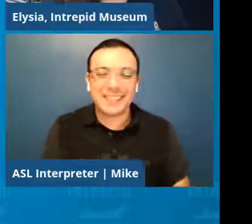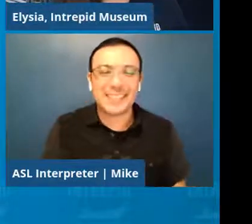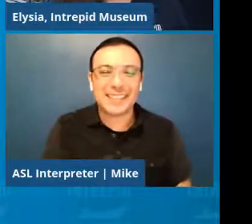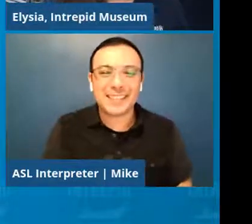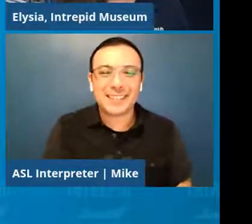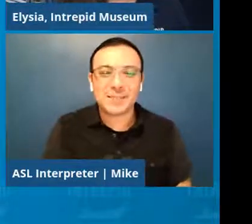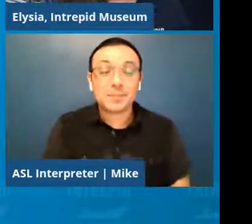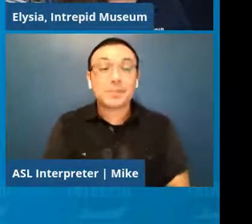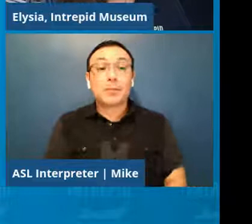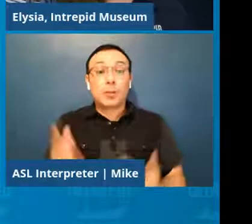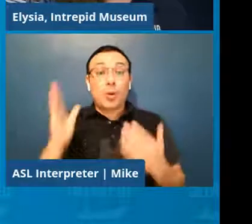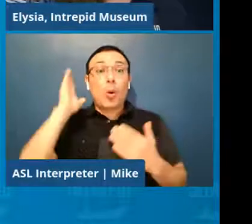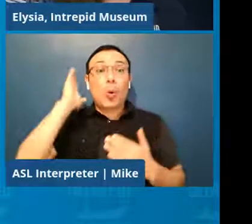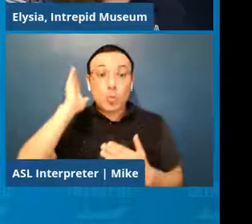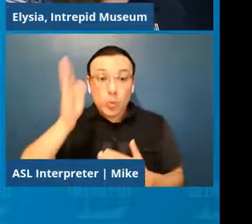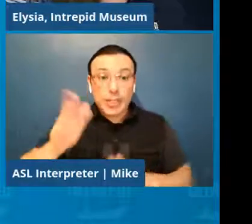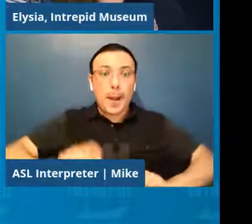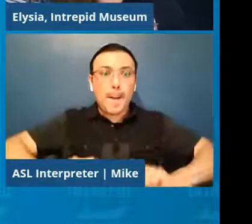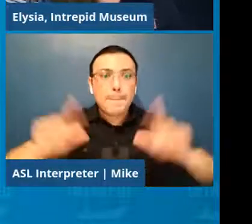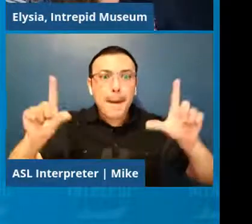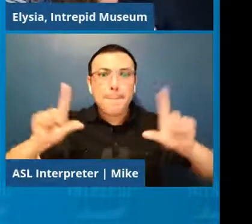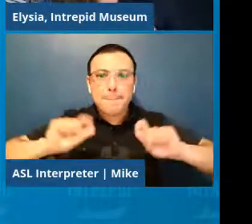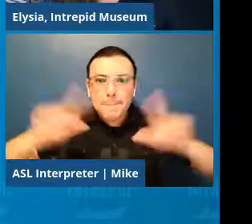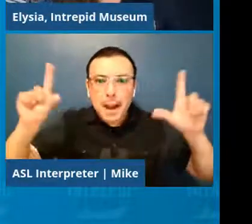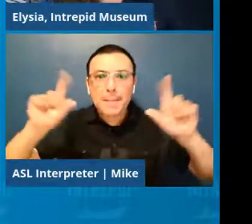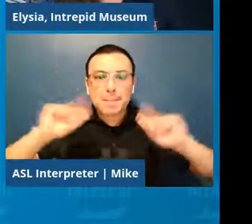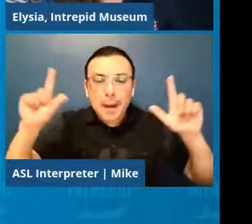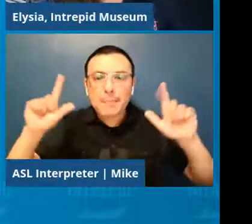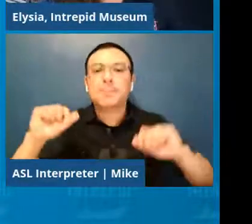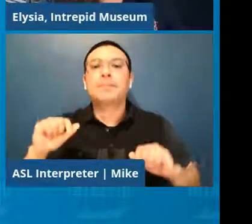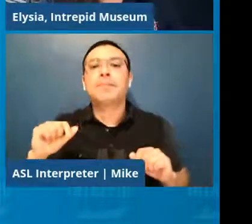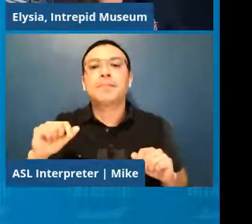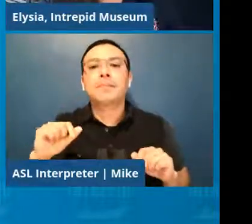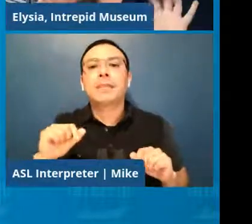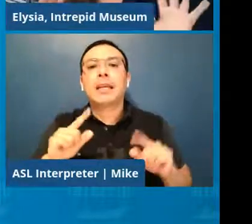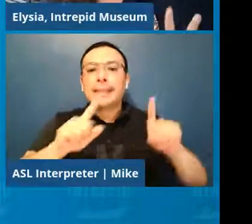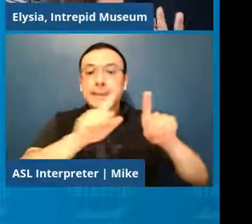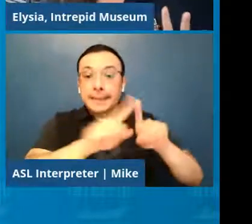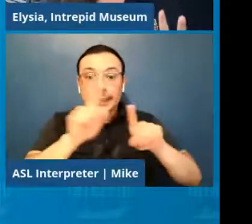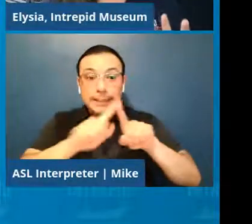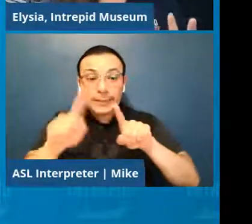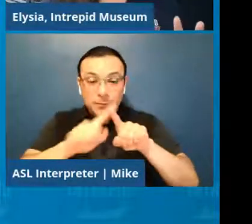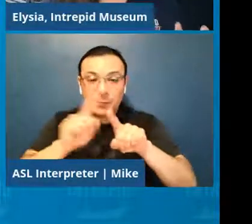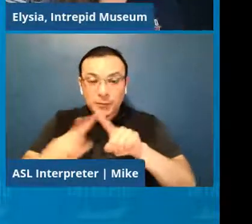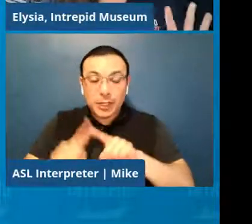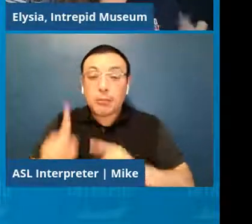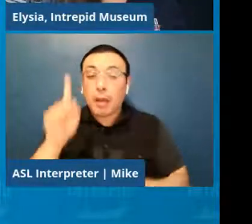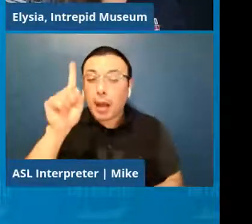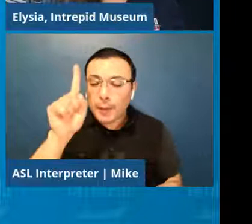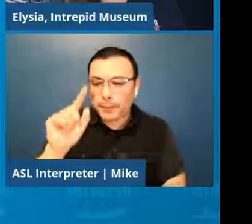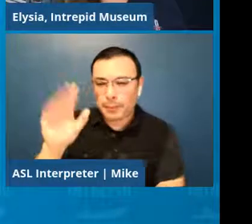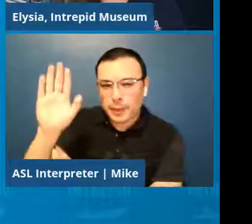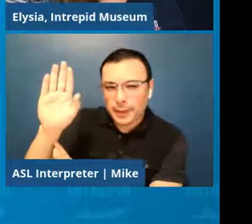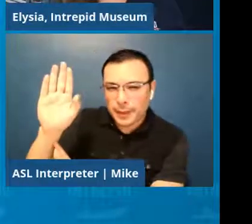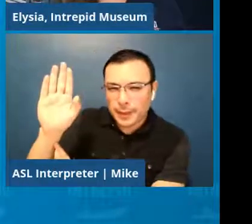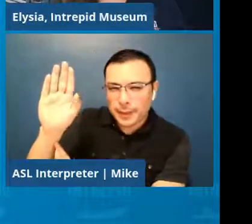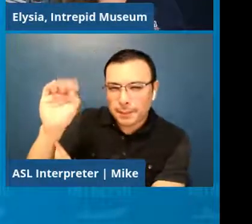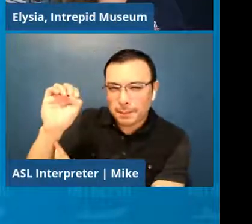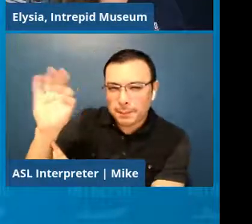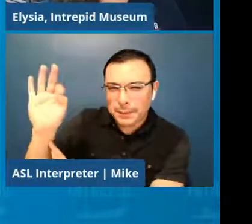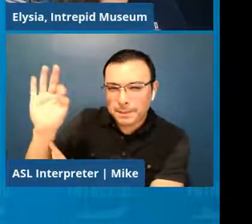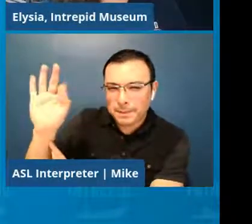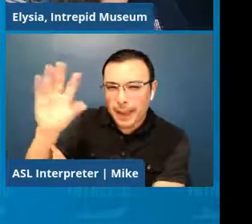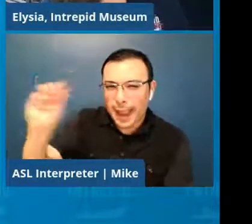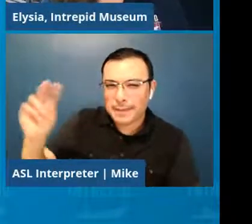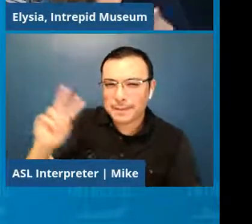very close attention, in particular, to the beef and vegetables, okay? This has historically been a pretty popular meal